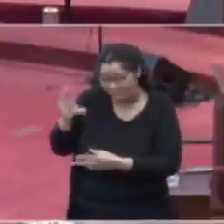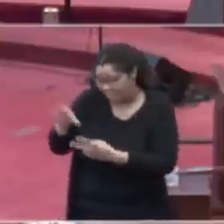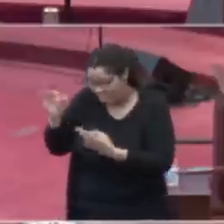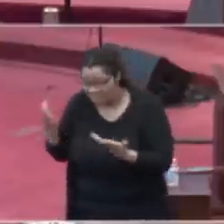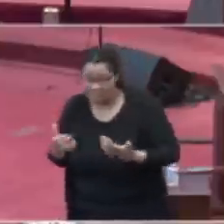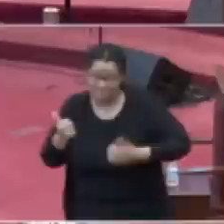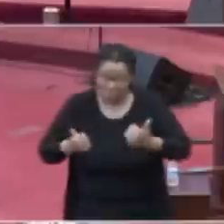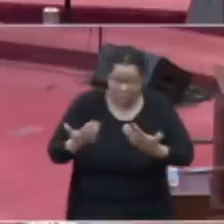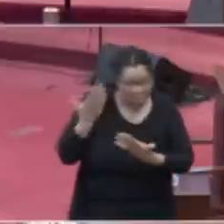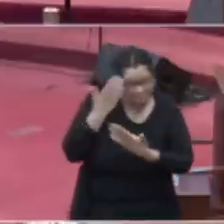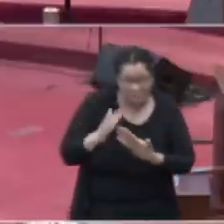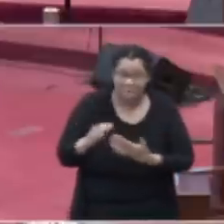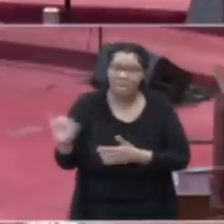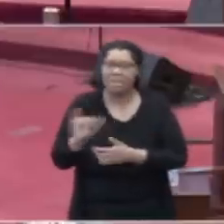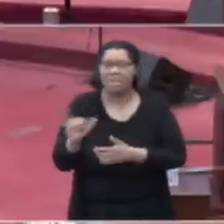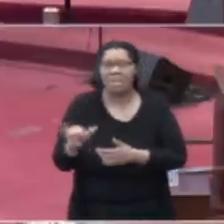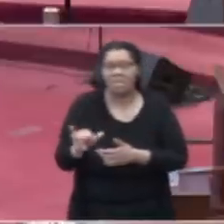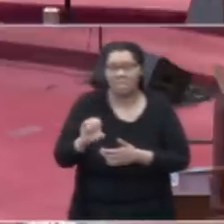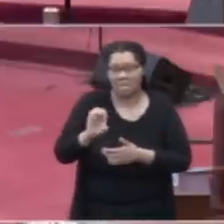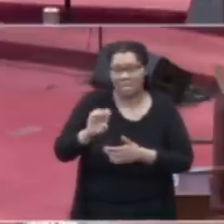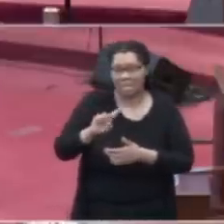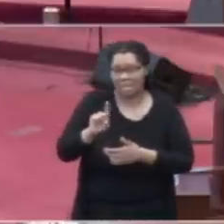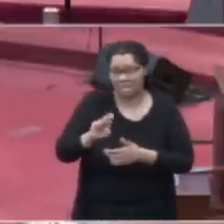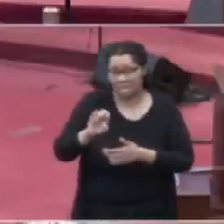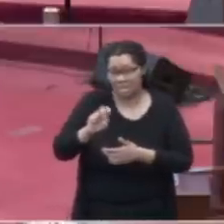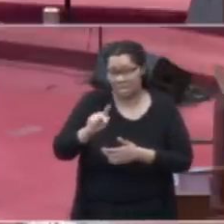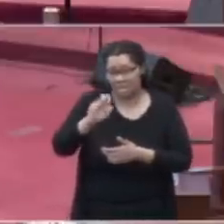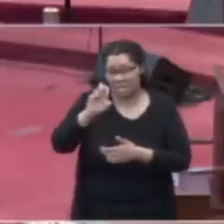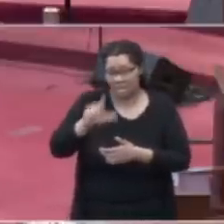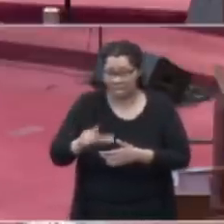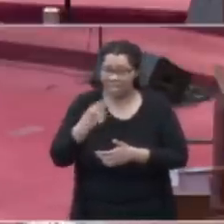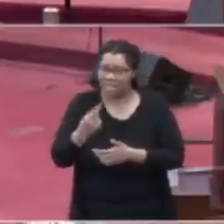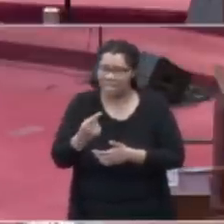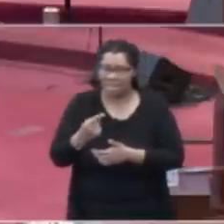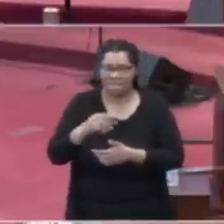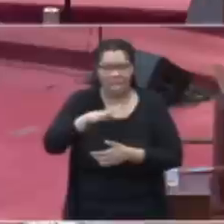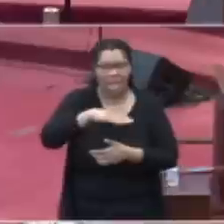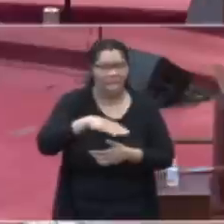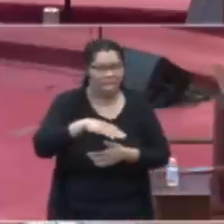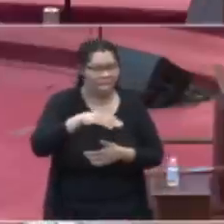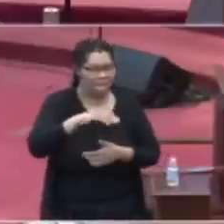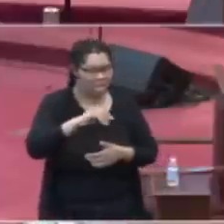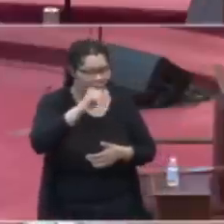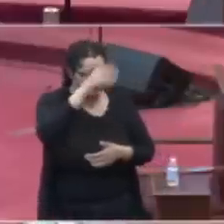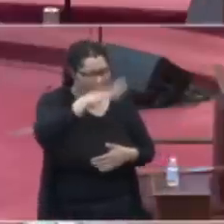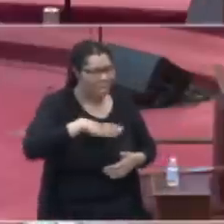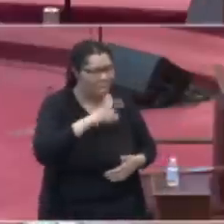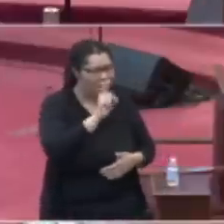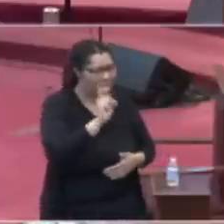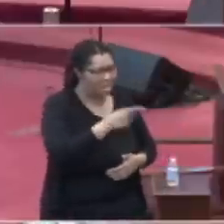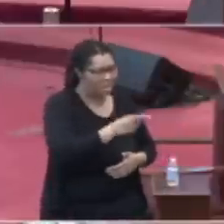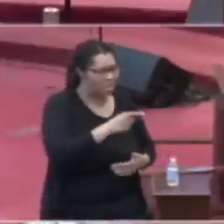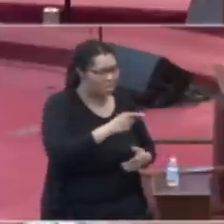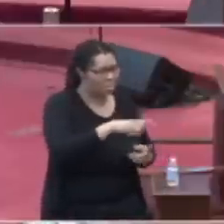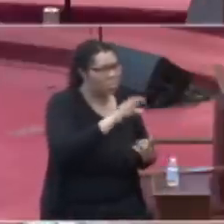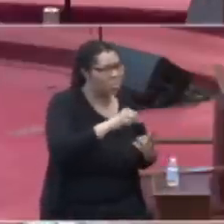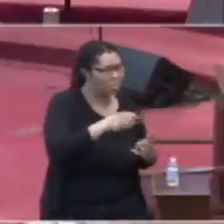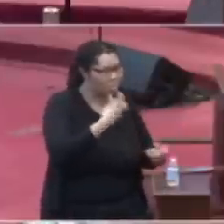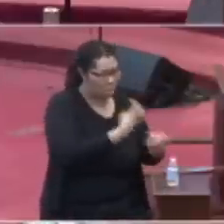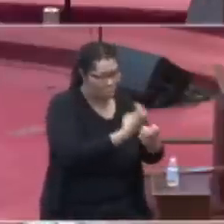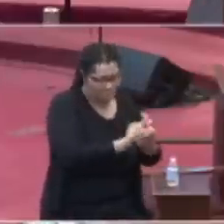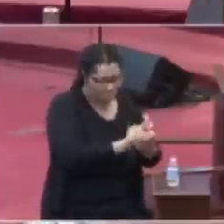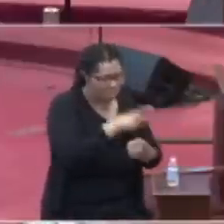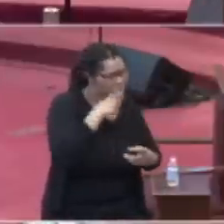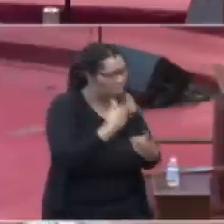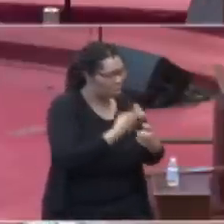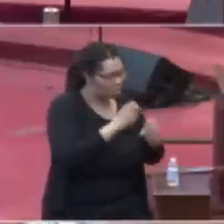going to have to do like Ezekiel does when God says to him, hey, son of man, I need you to make a choice. Can these bones